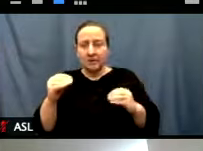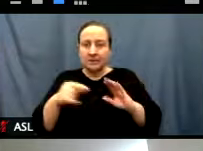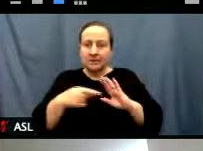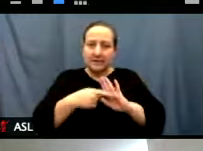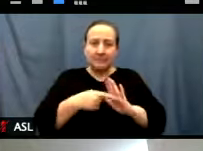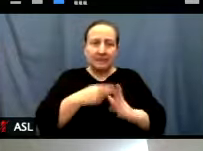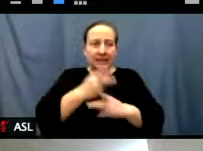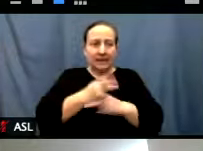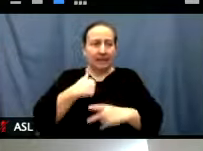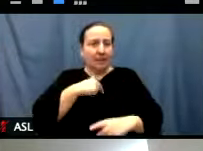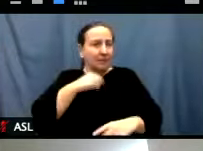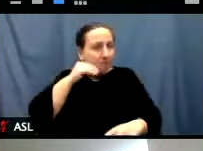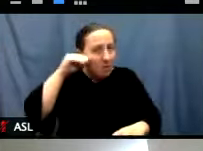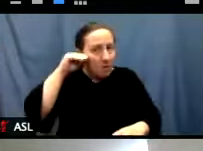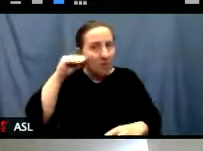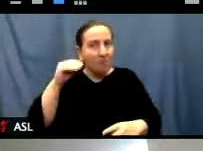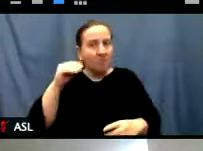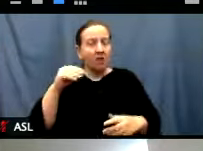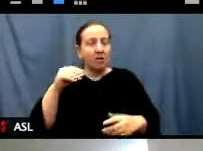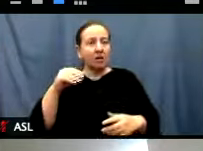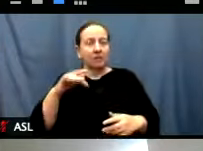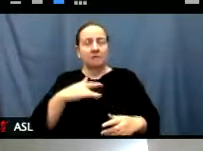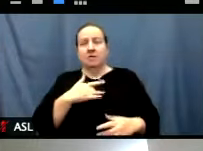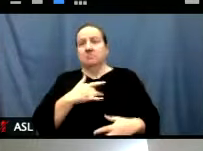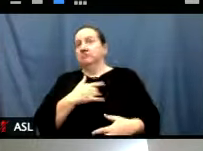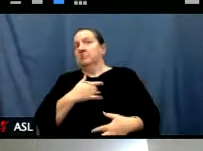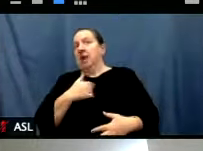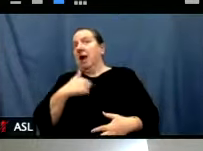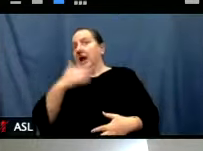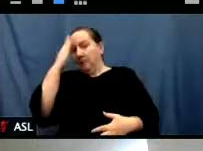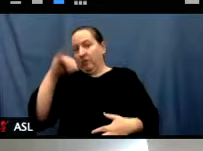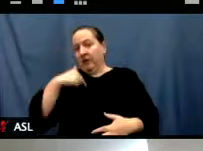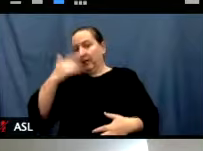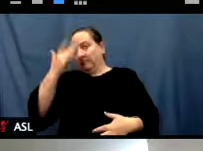home and let us know that we're infected. And so I'd say that,